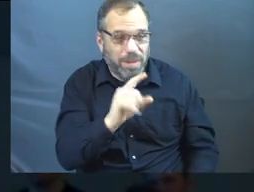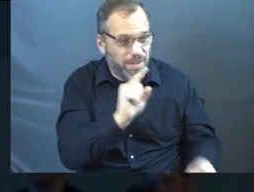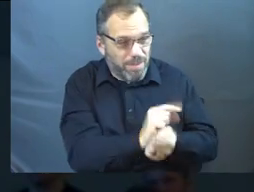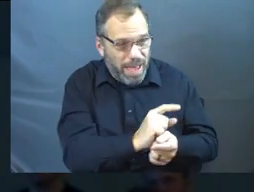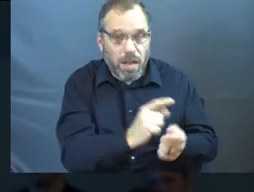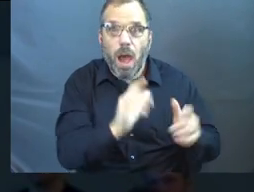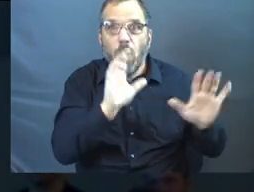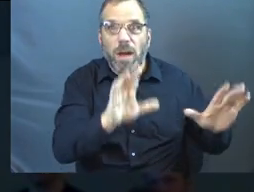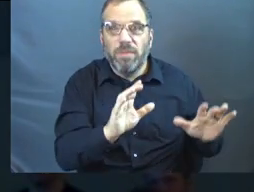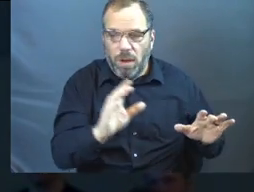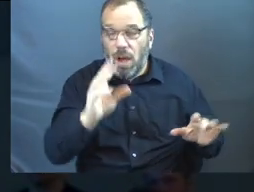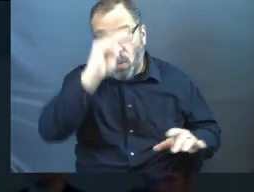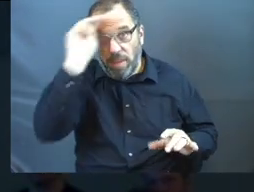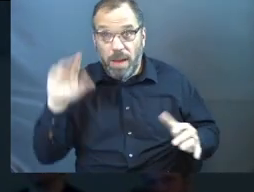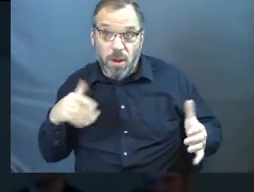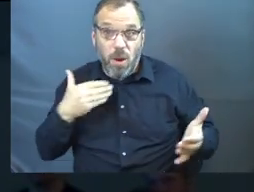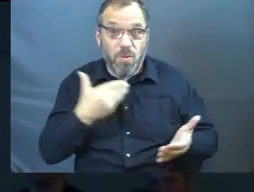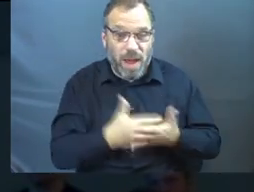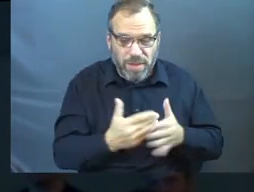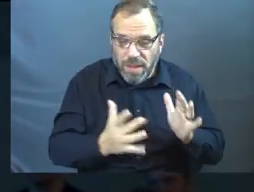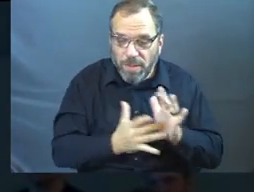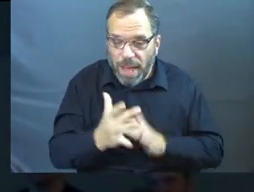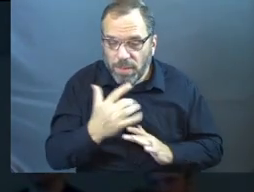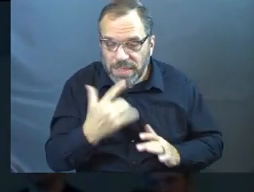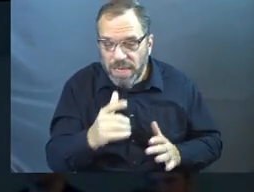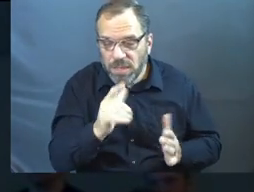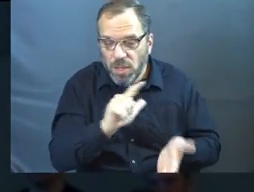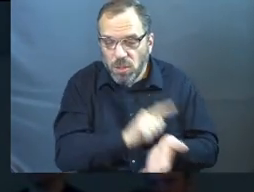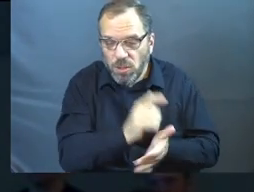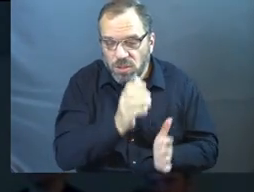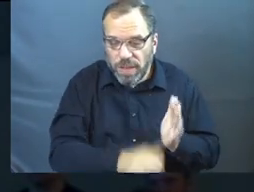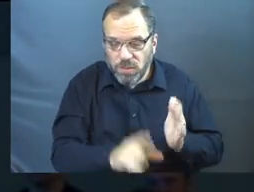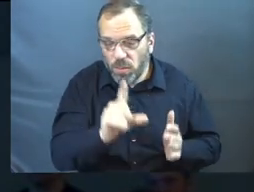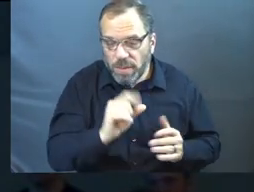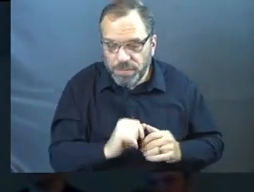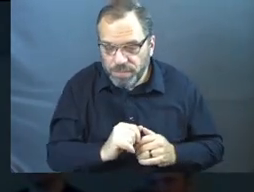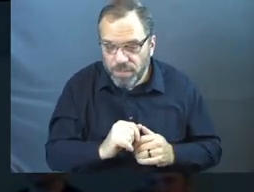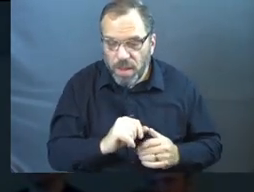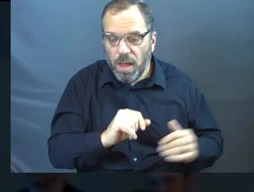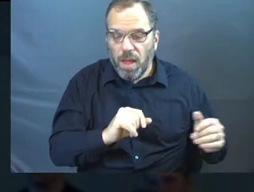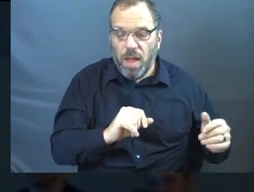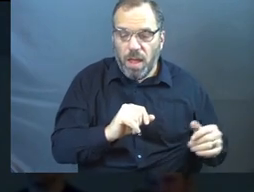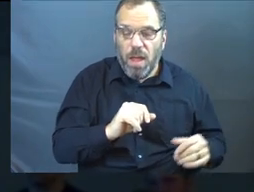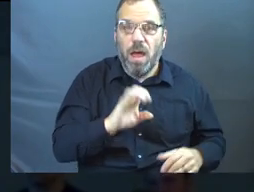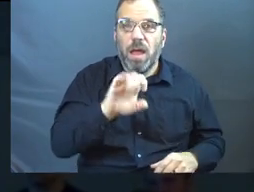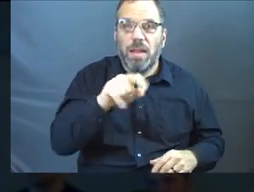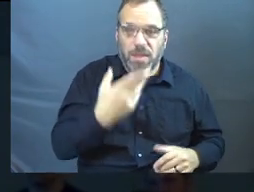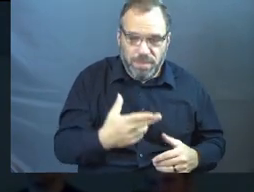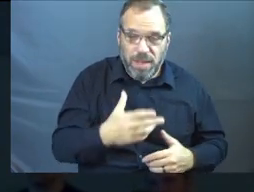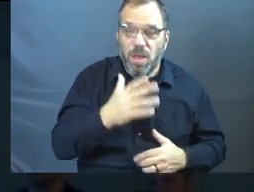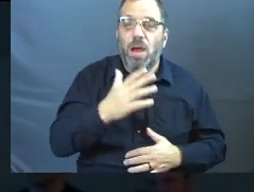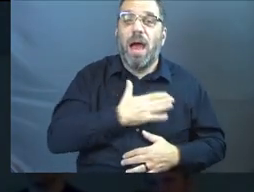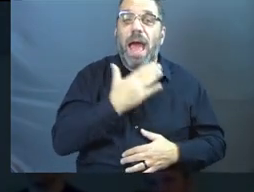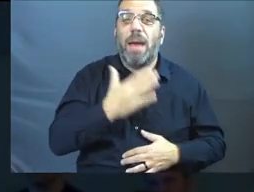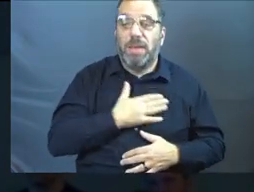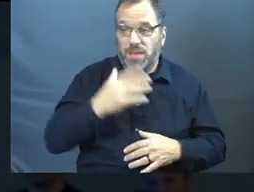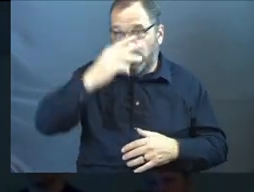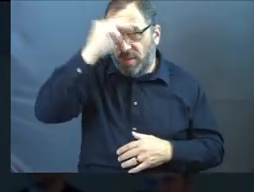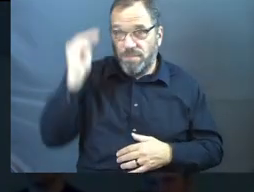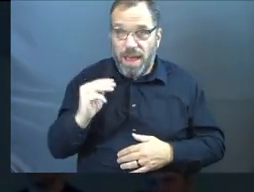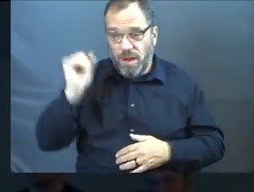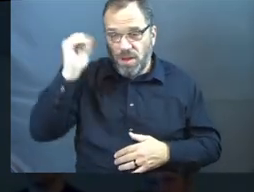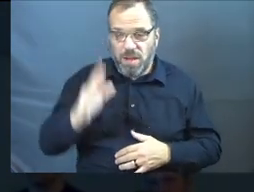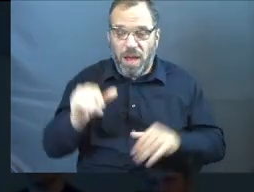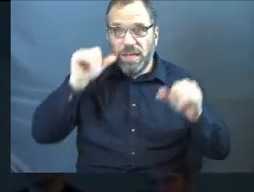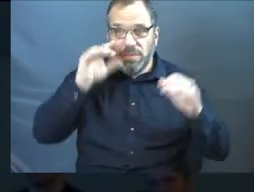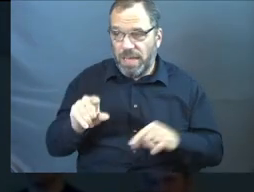cool happened when Mary arrived. Here's what it says in Luke 1, 42 through 45. Elizabeth gave a glad cry and exclaimed to Mary,